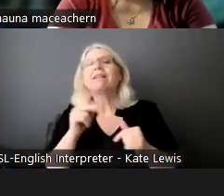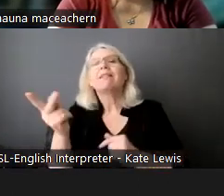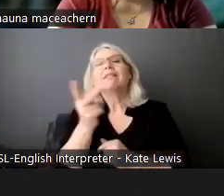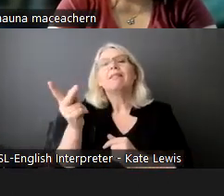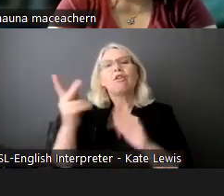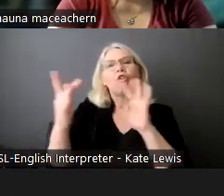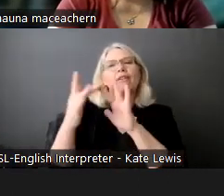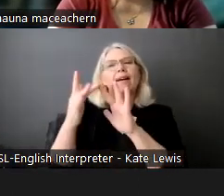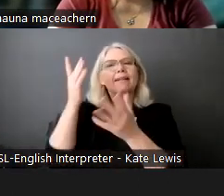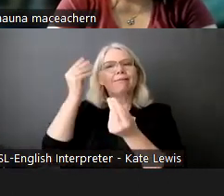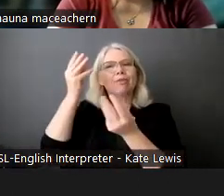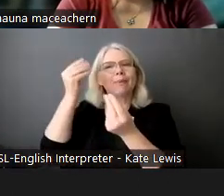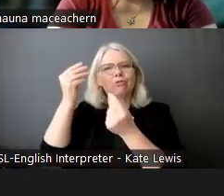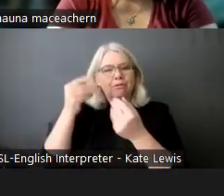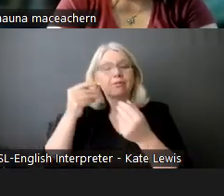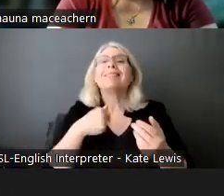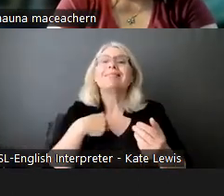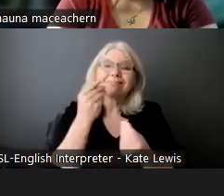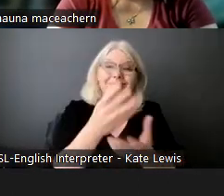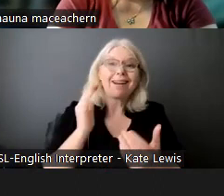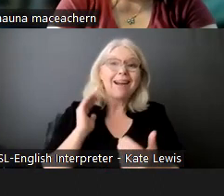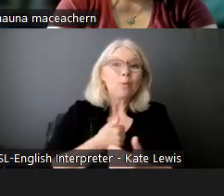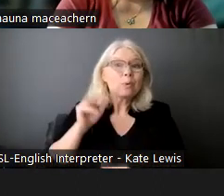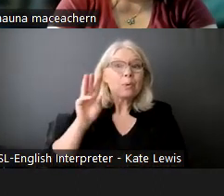this will be made available through our website at